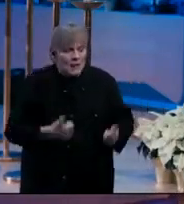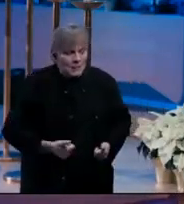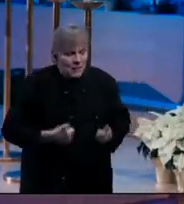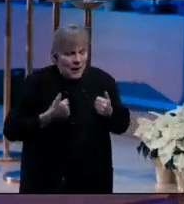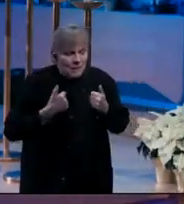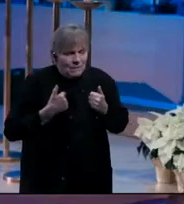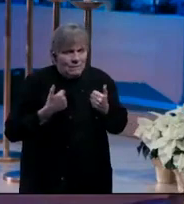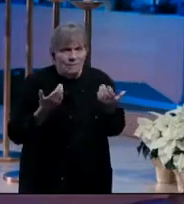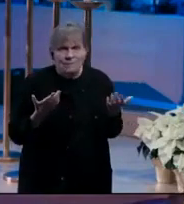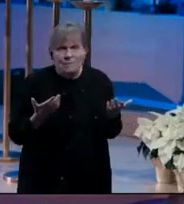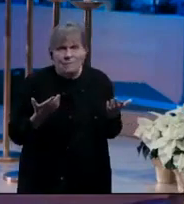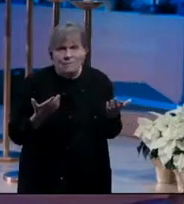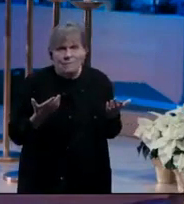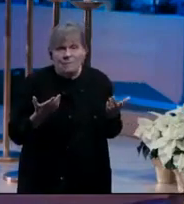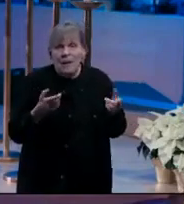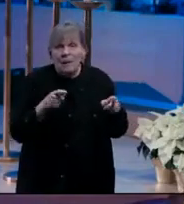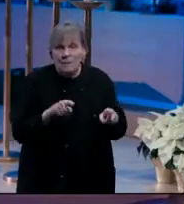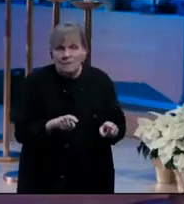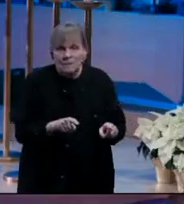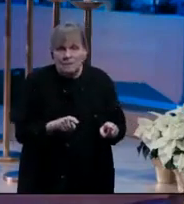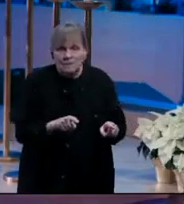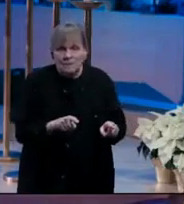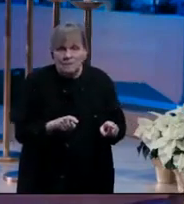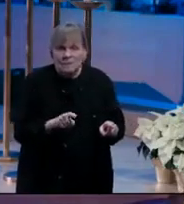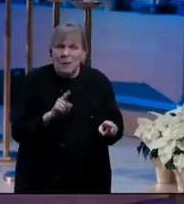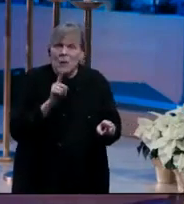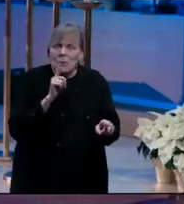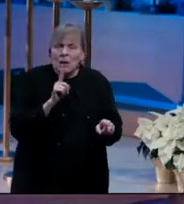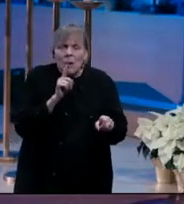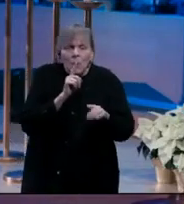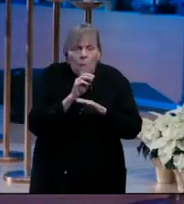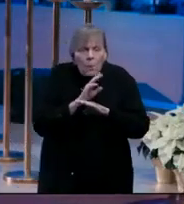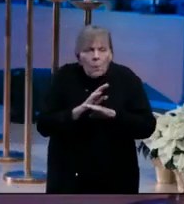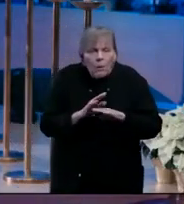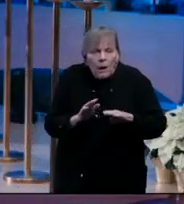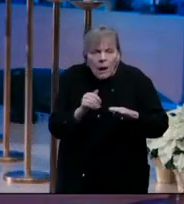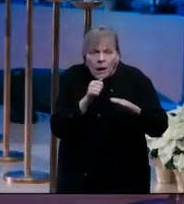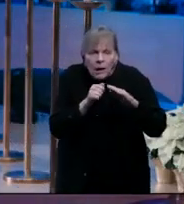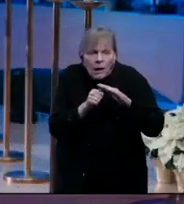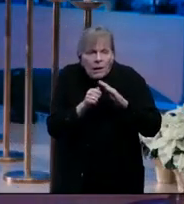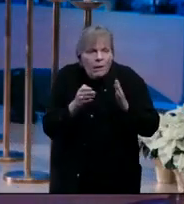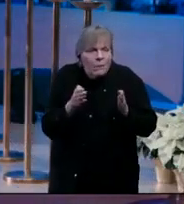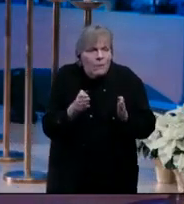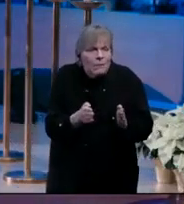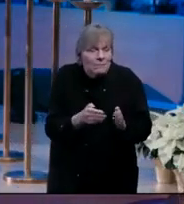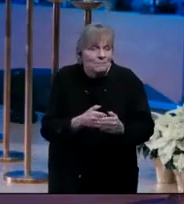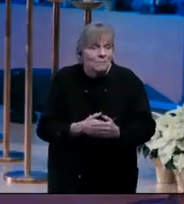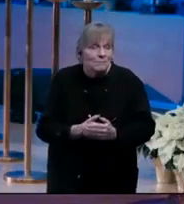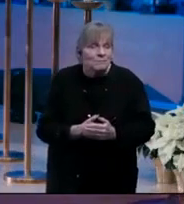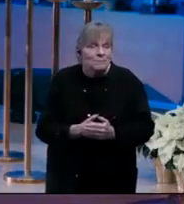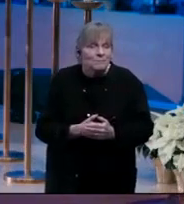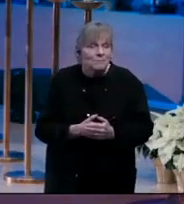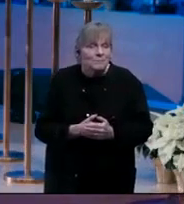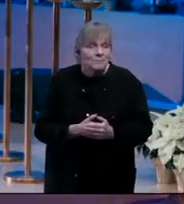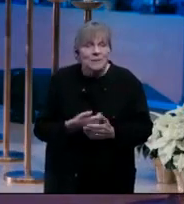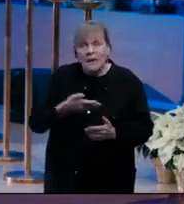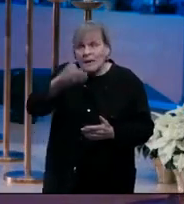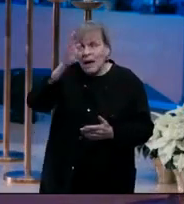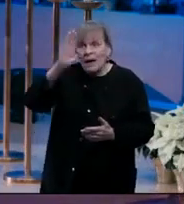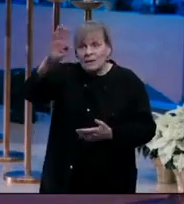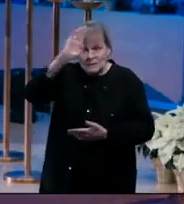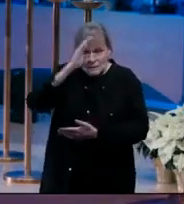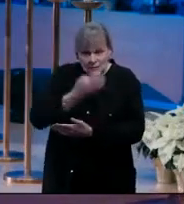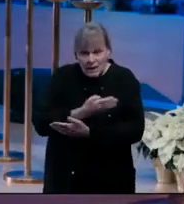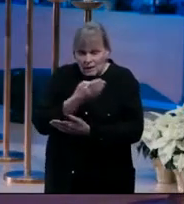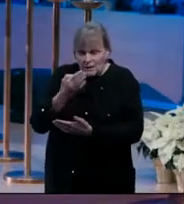And yet it happens in such an inconspicuous way. The Son of God takes